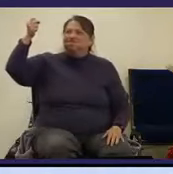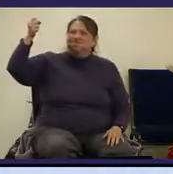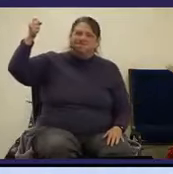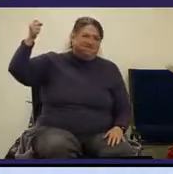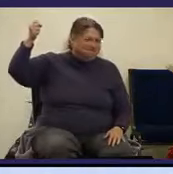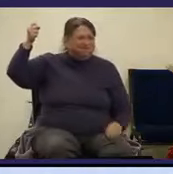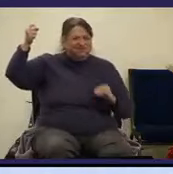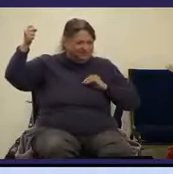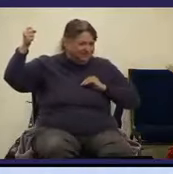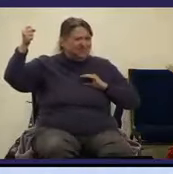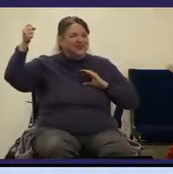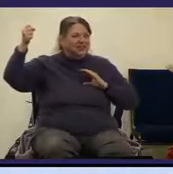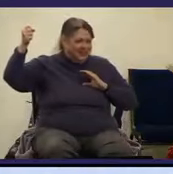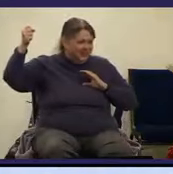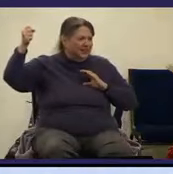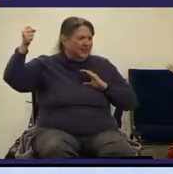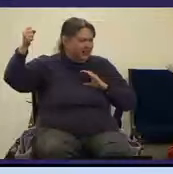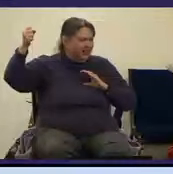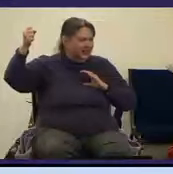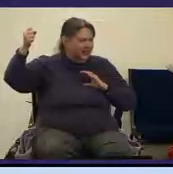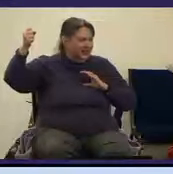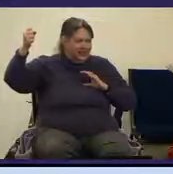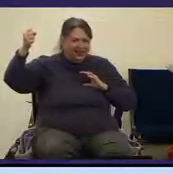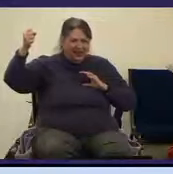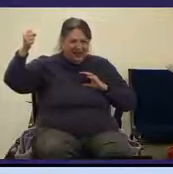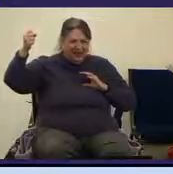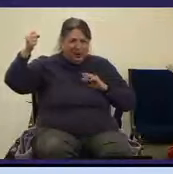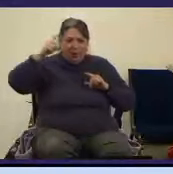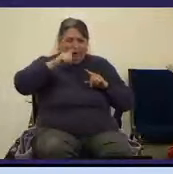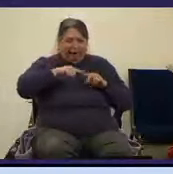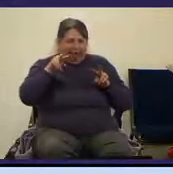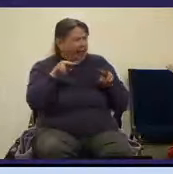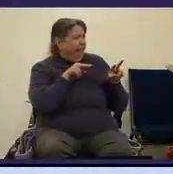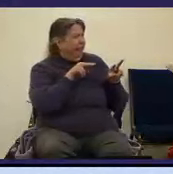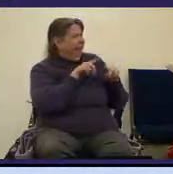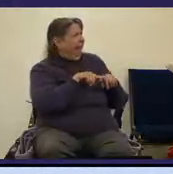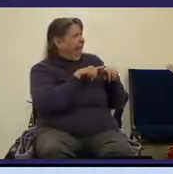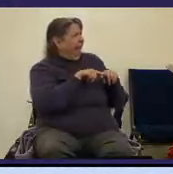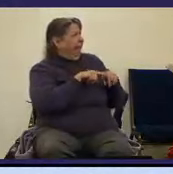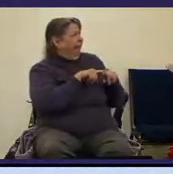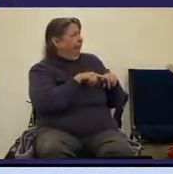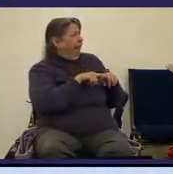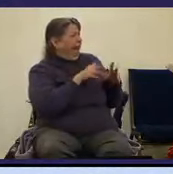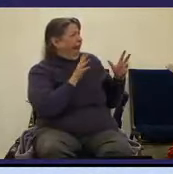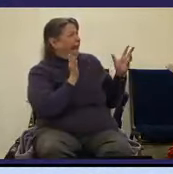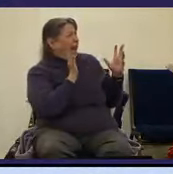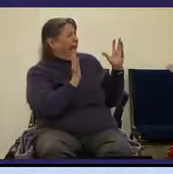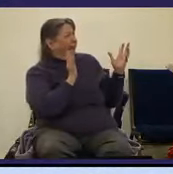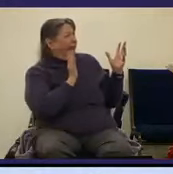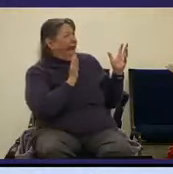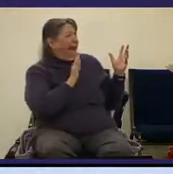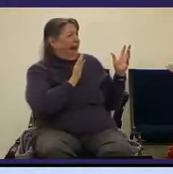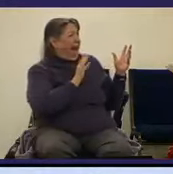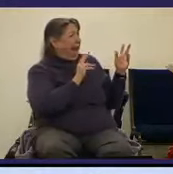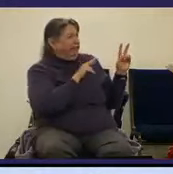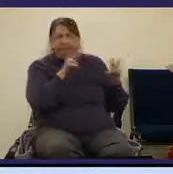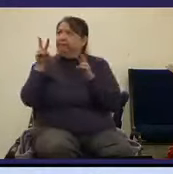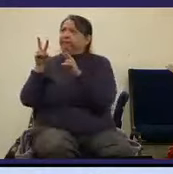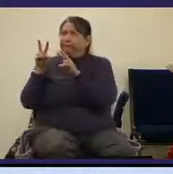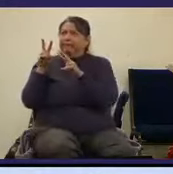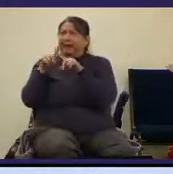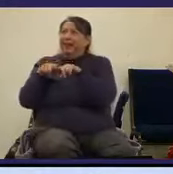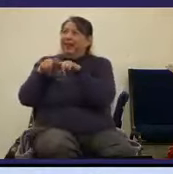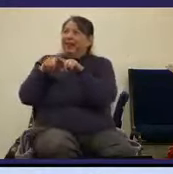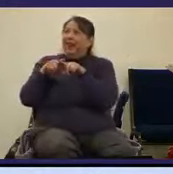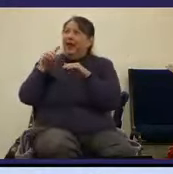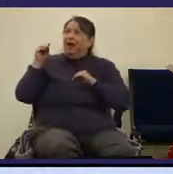Because Paul says we don't live by sight, we live by faith. But often we live by sight instead. And when we start